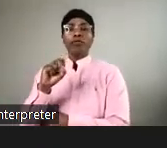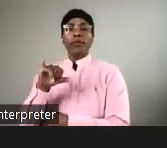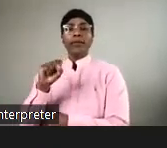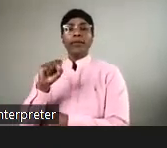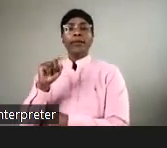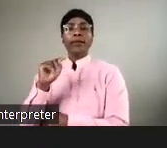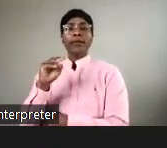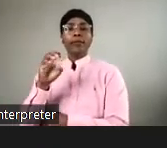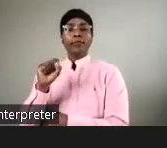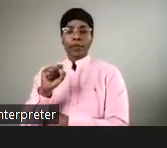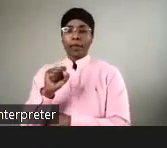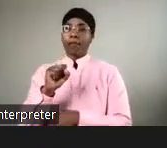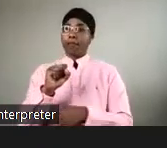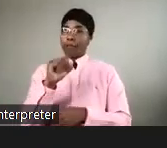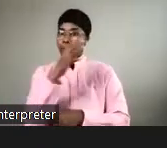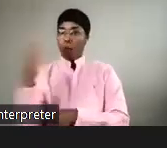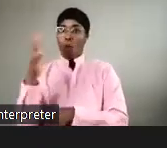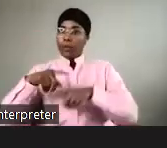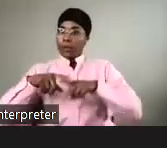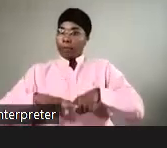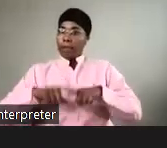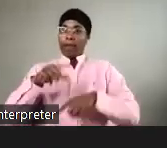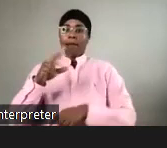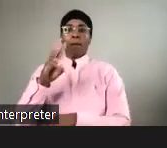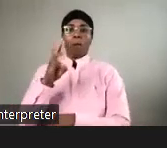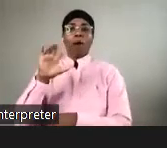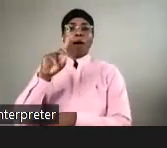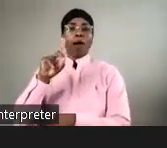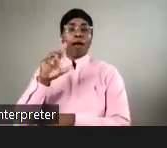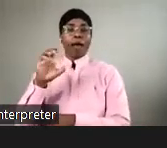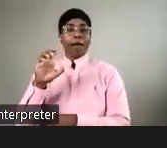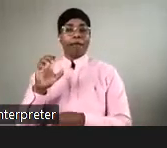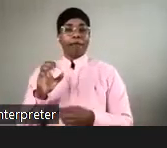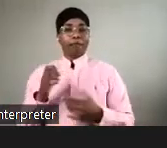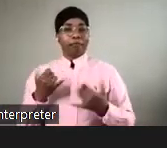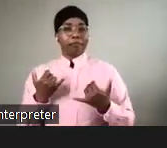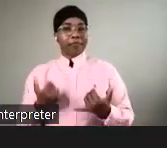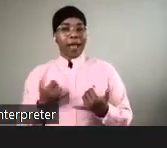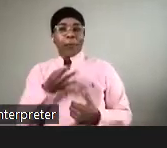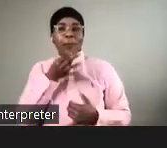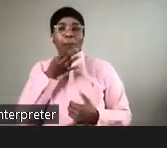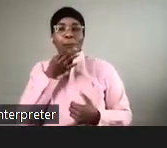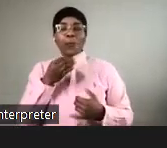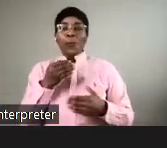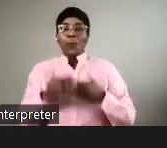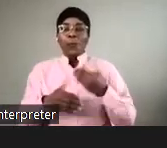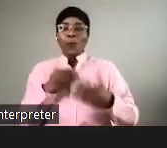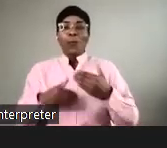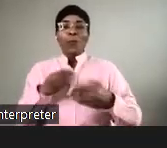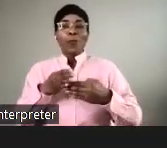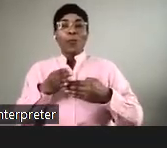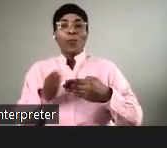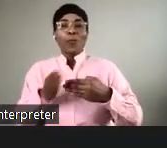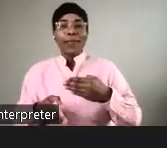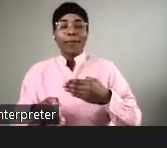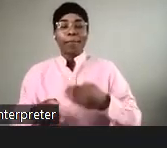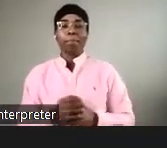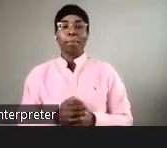we're nearing the end of the series. Next slide.